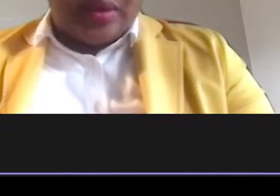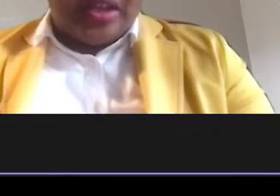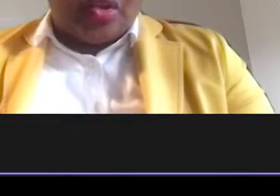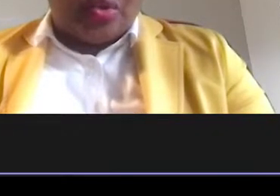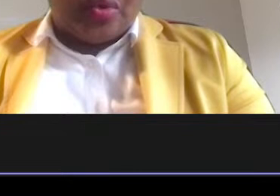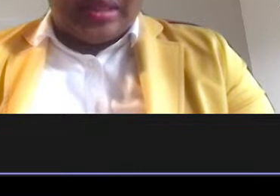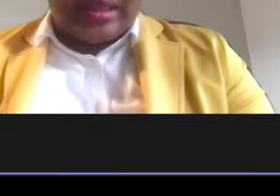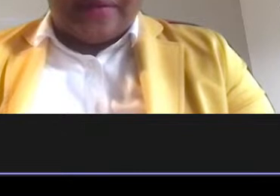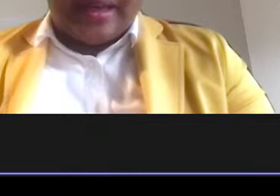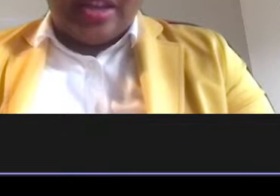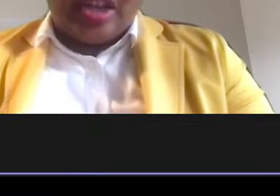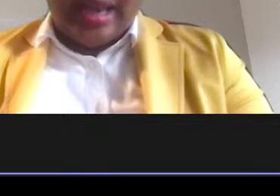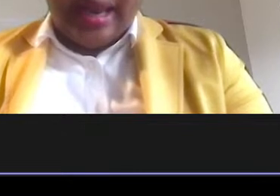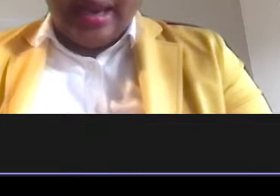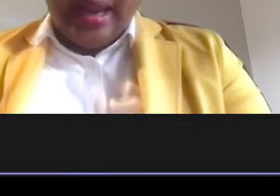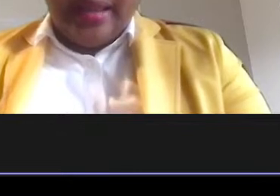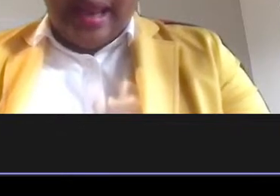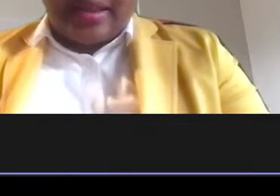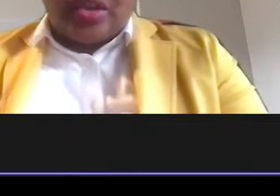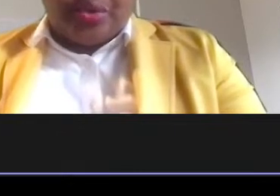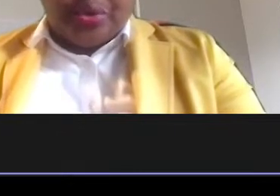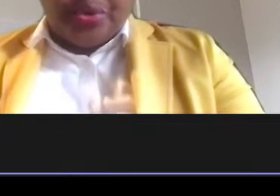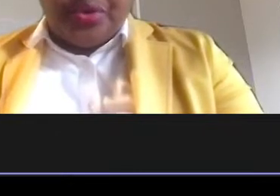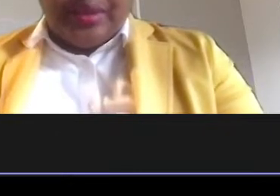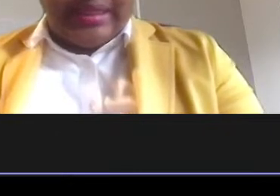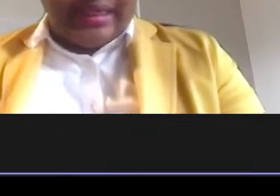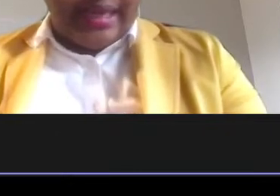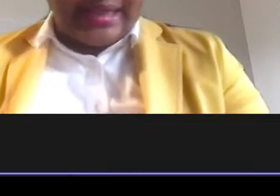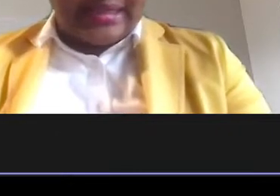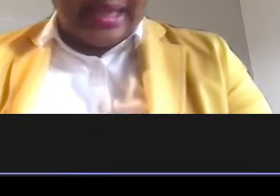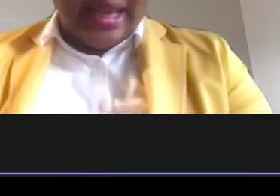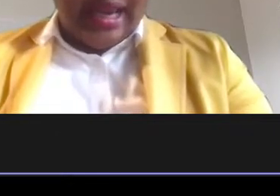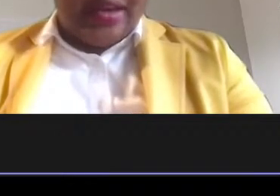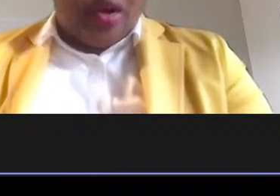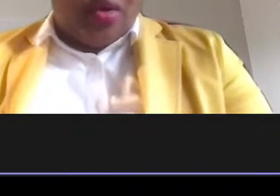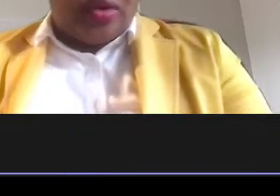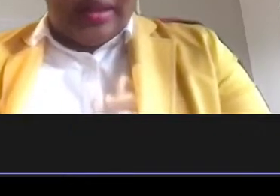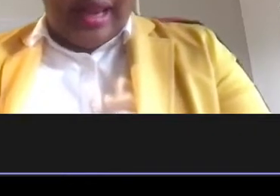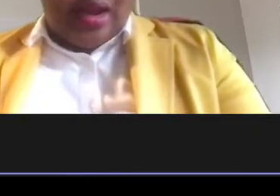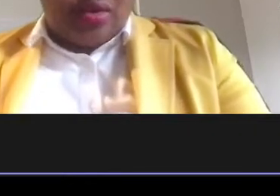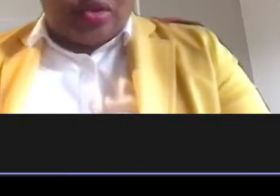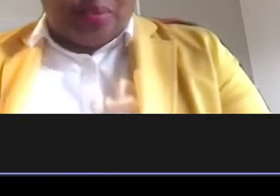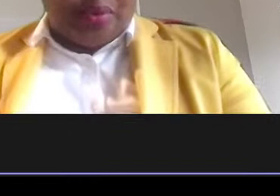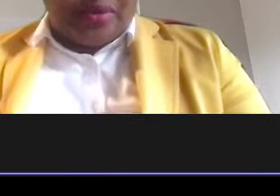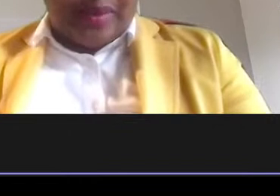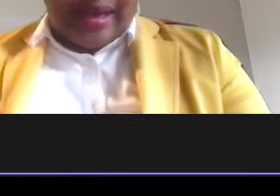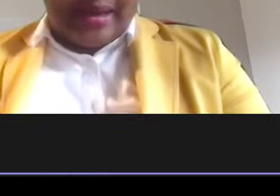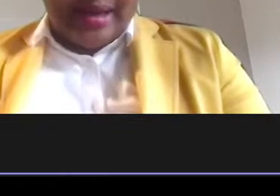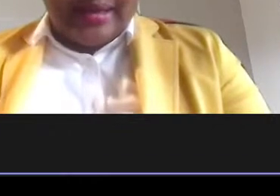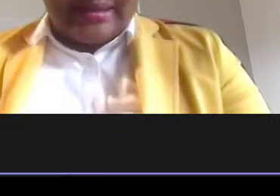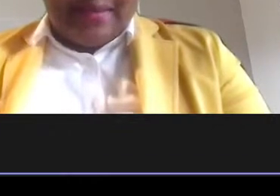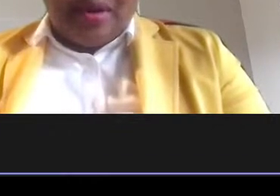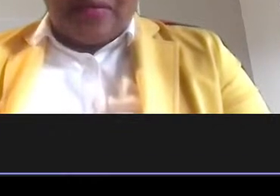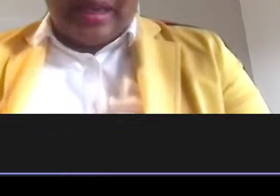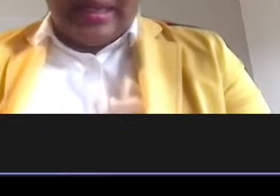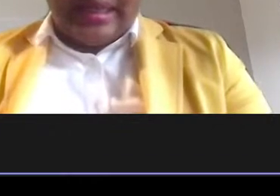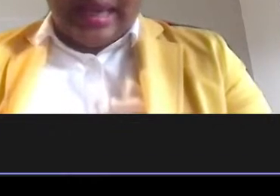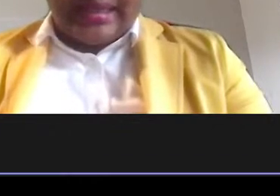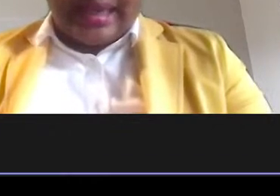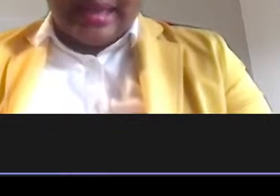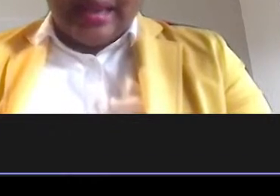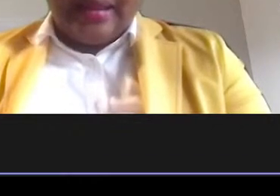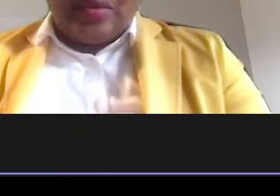the 2022-23 financial year. There are two new indicators and they are also brought back some of